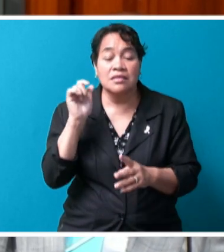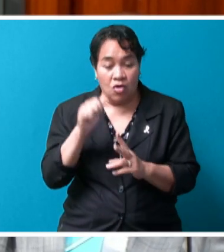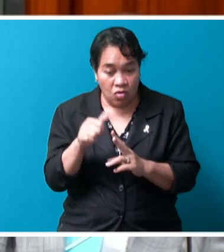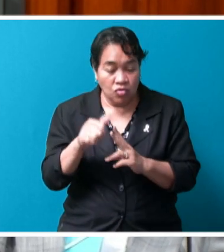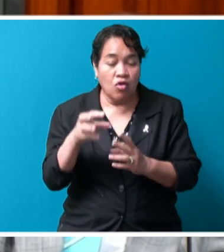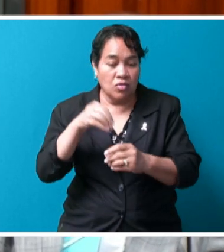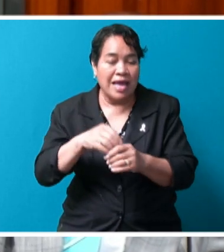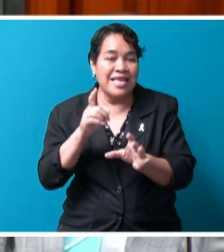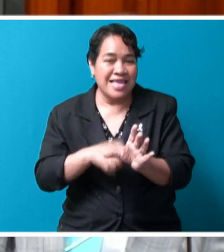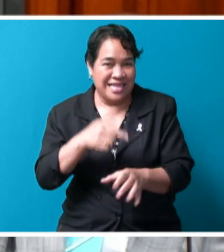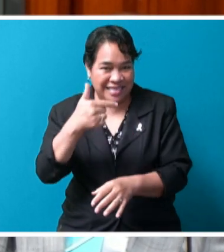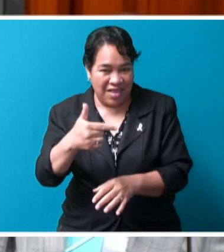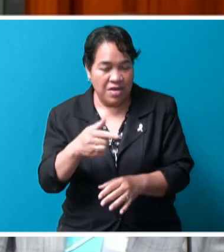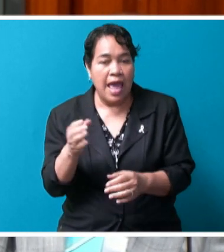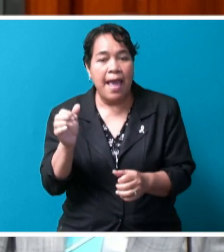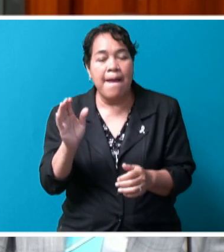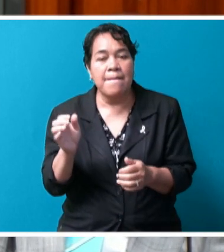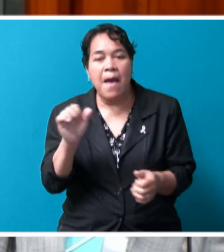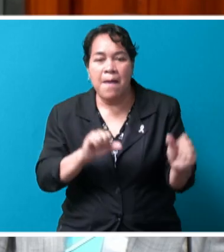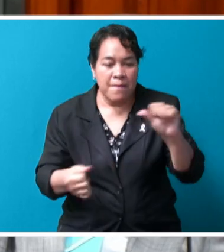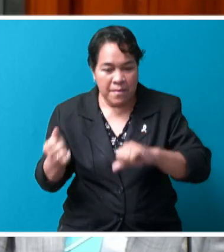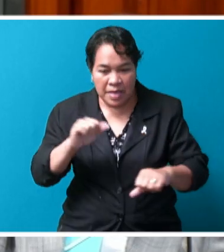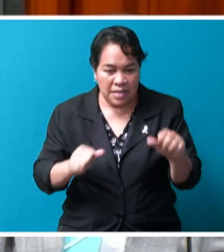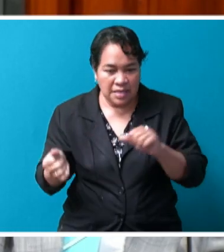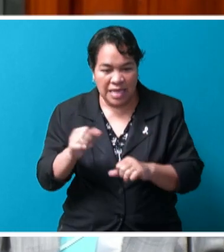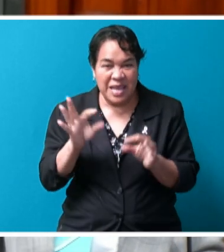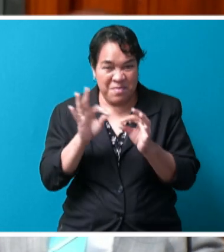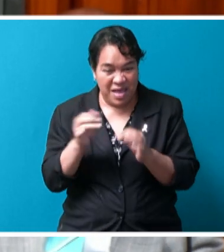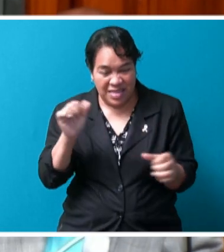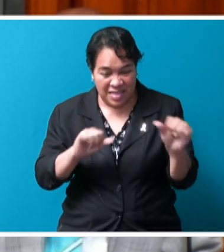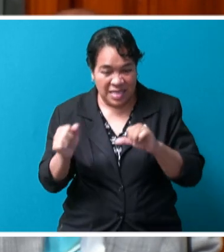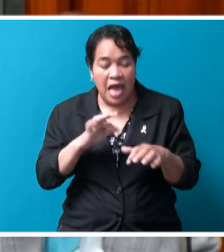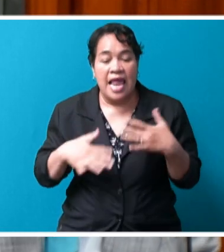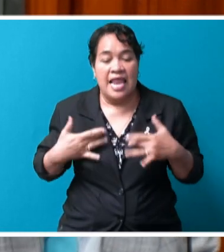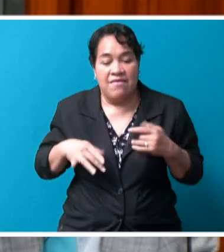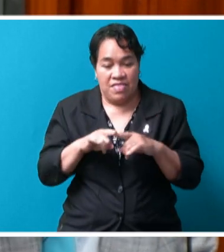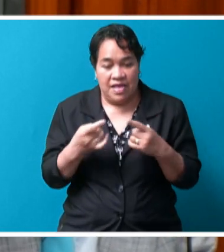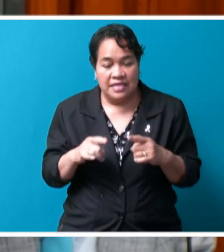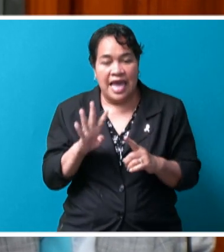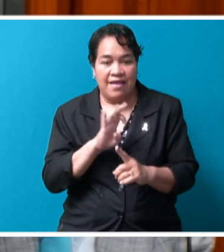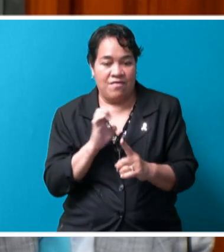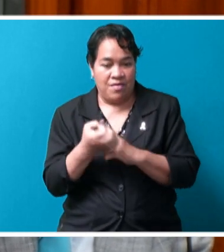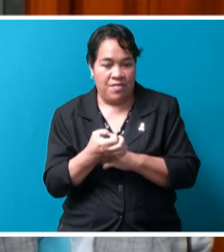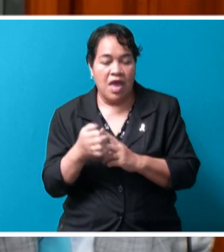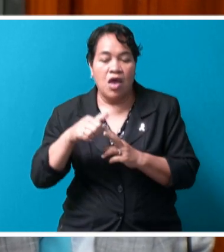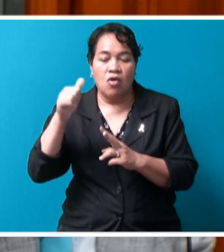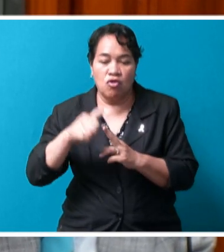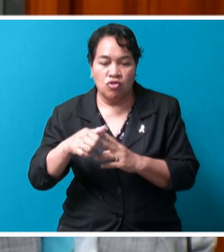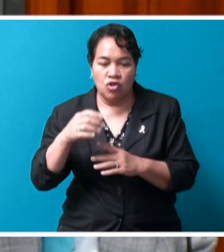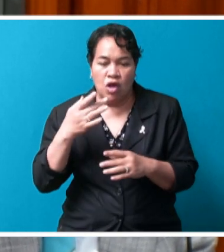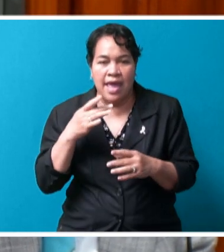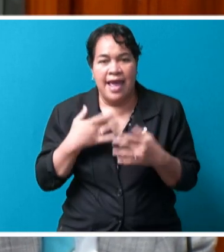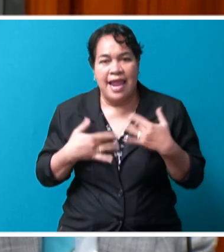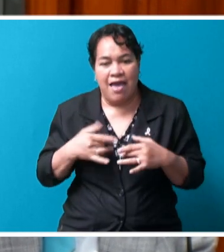7 Basic Science under the strand Living Things and the Environment, and the sub-strand Structure and Life Processes,